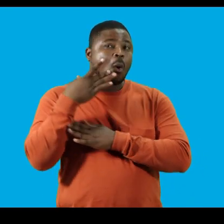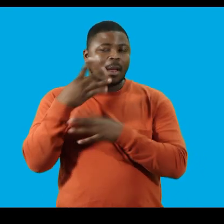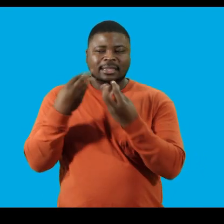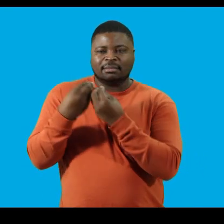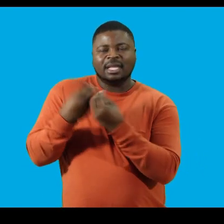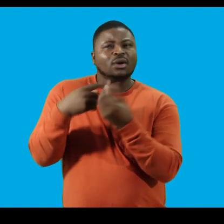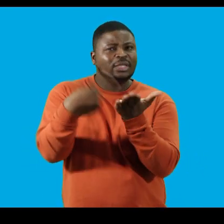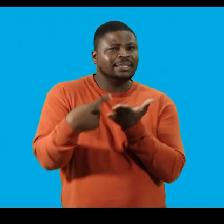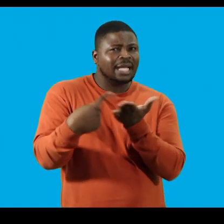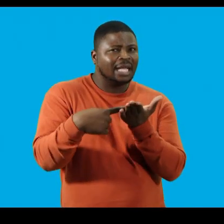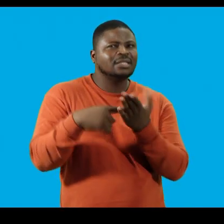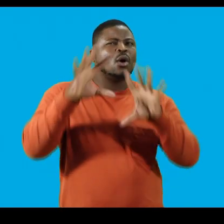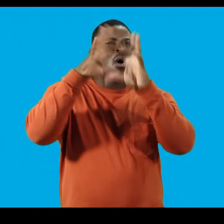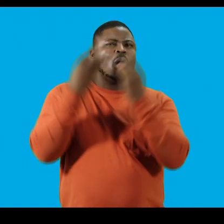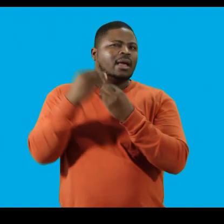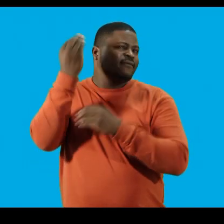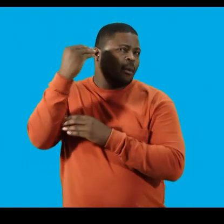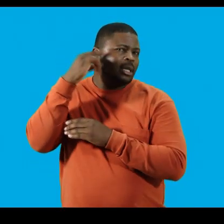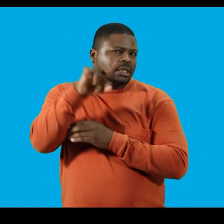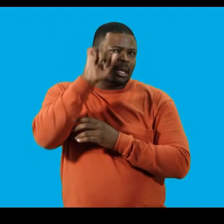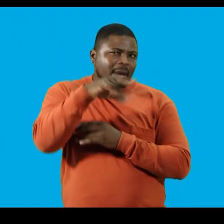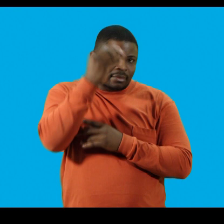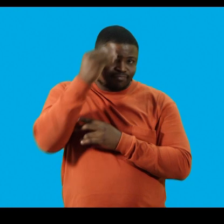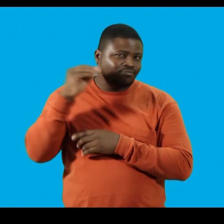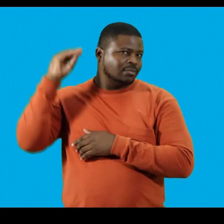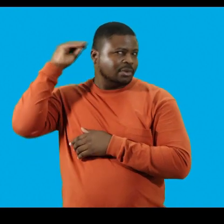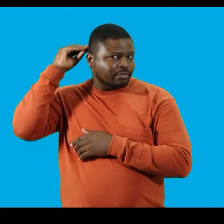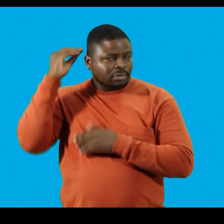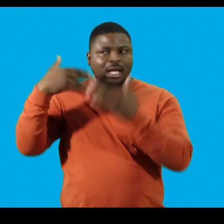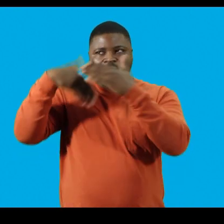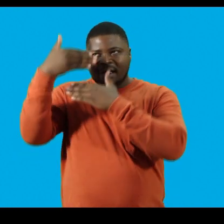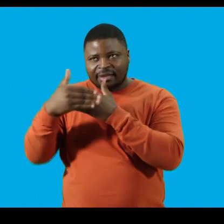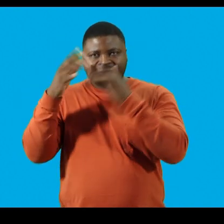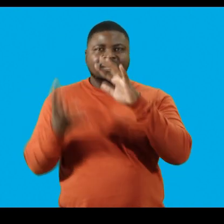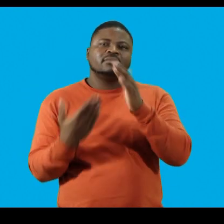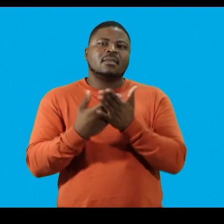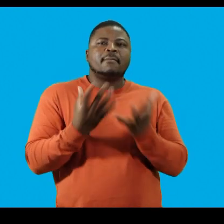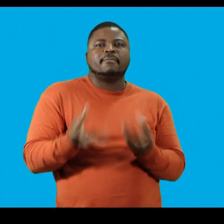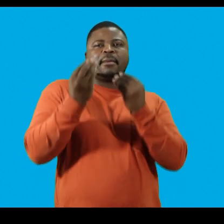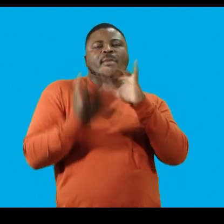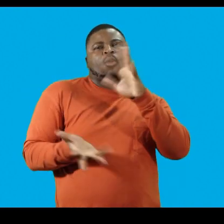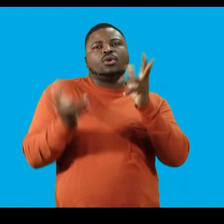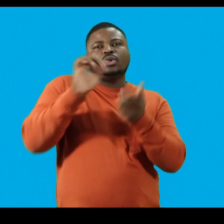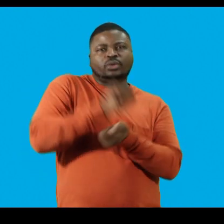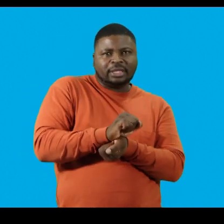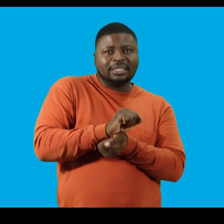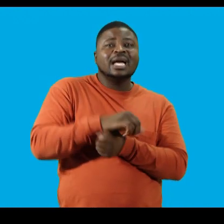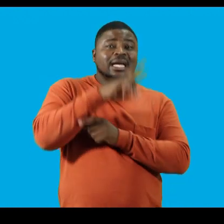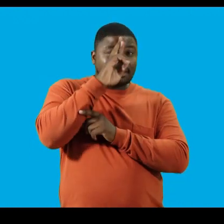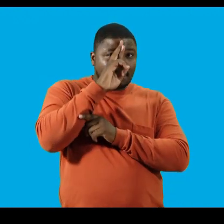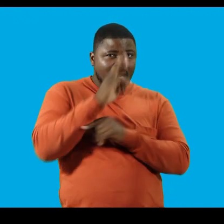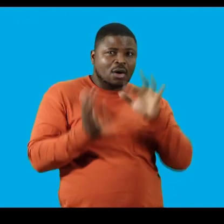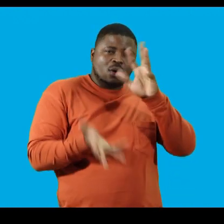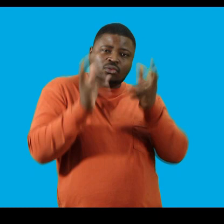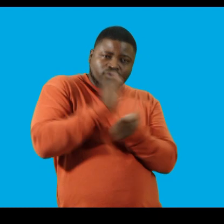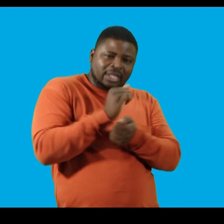something, you consider all information and reach a conclusion. The conclusion is very important